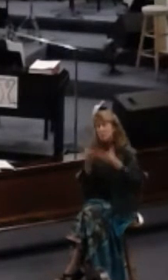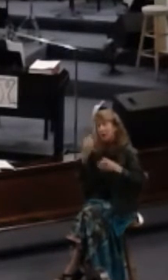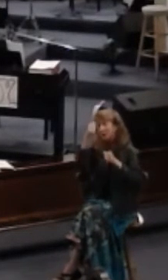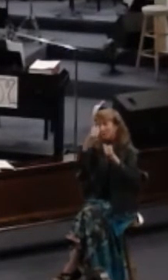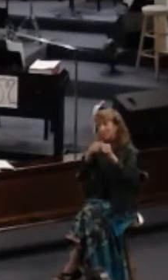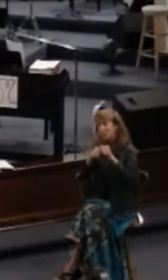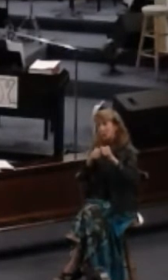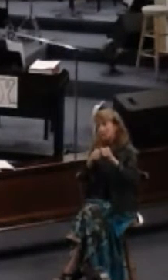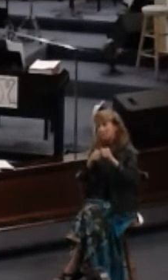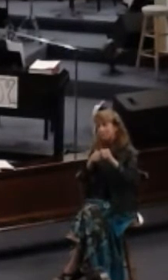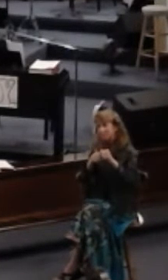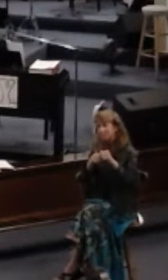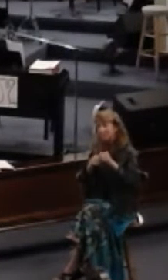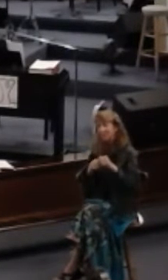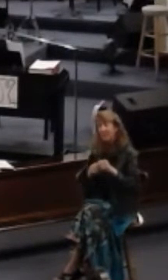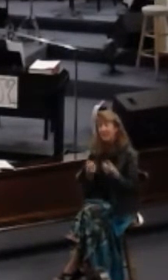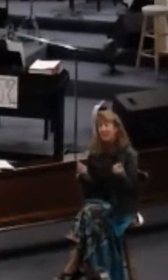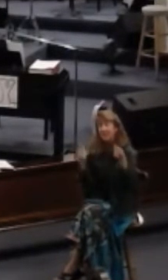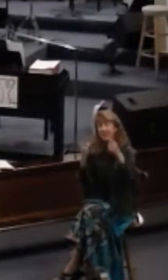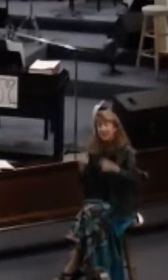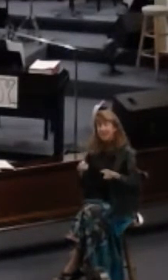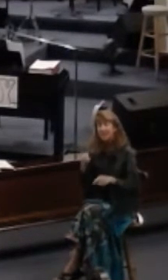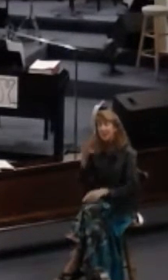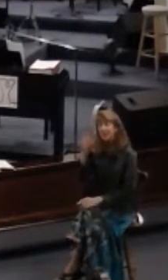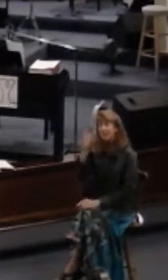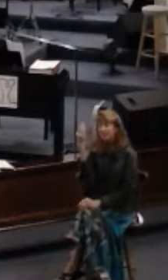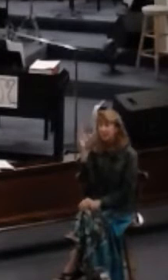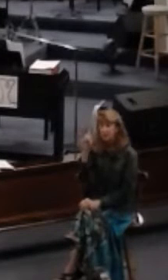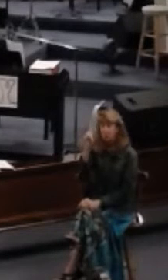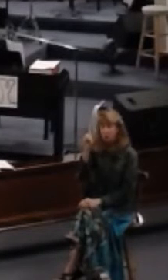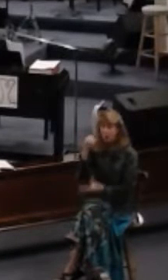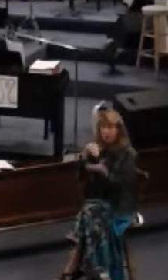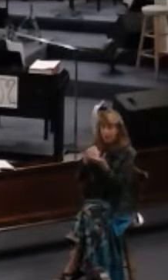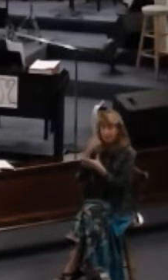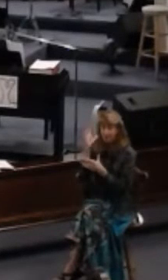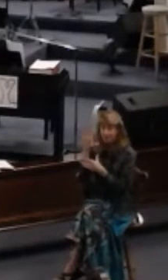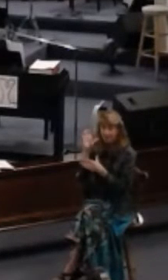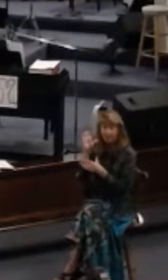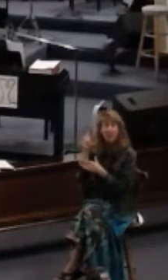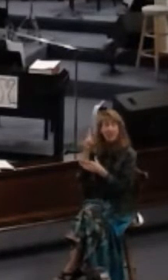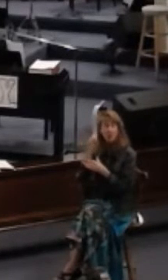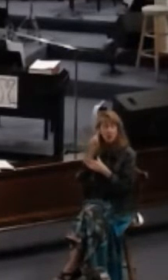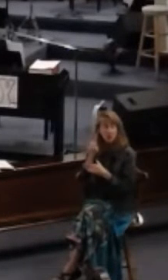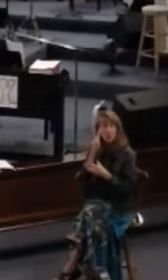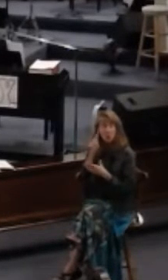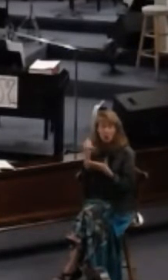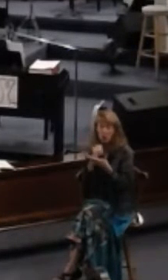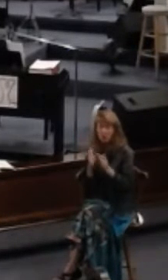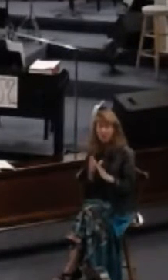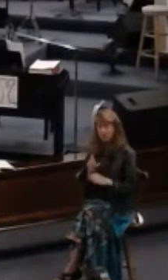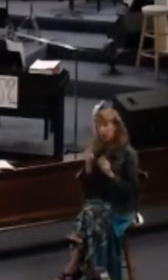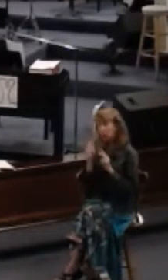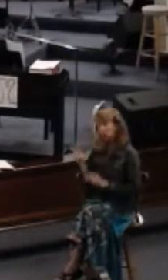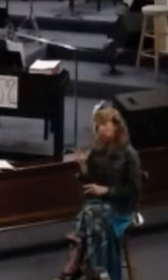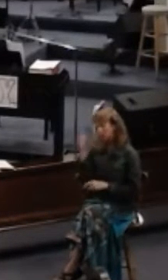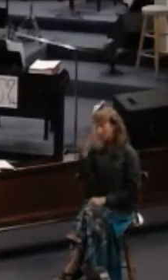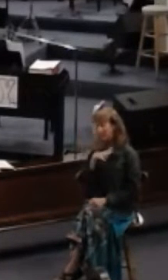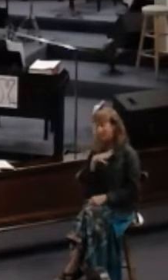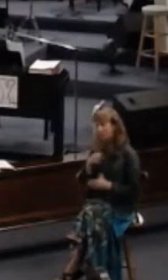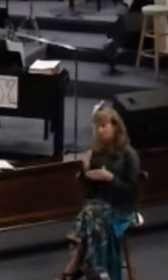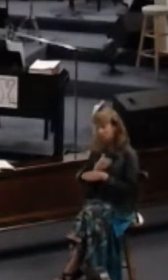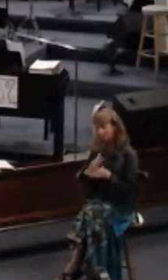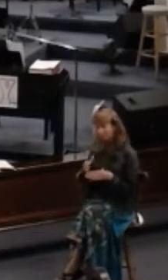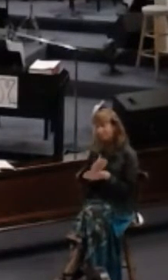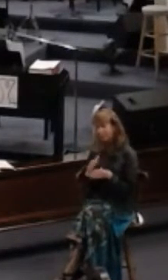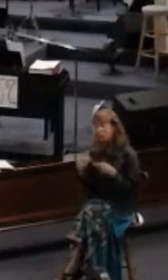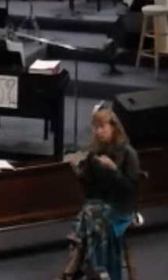it. It took place in the early 1500s. There were two struggling artists who decided to share a room,